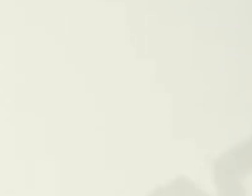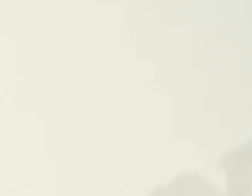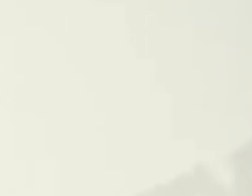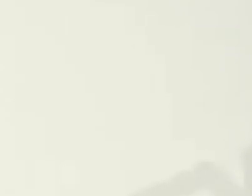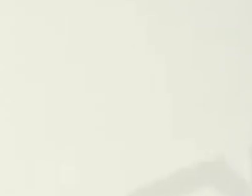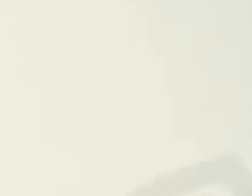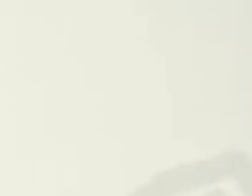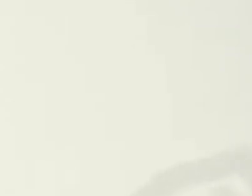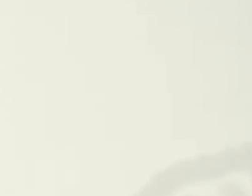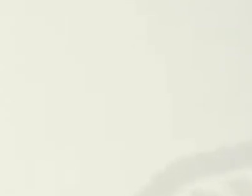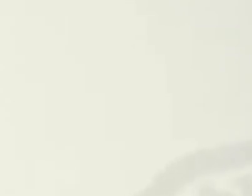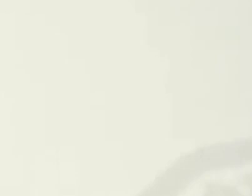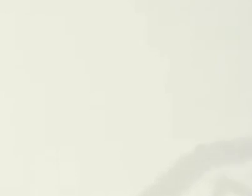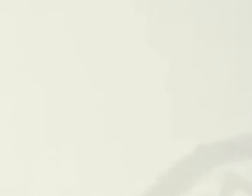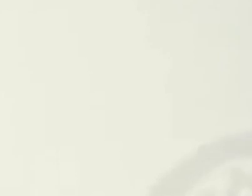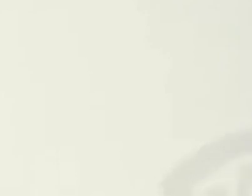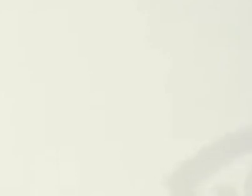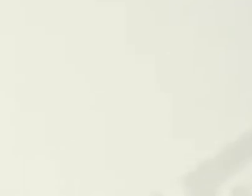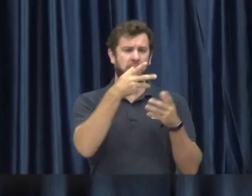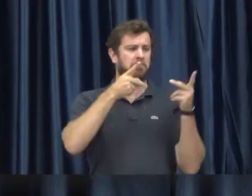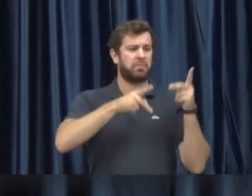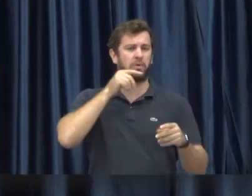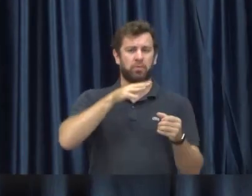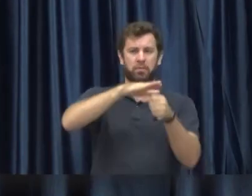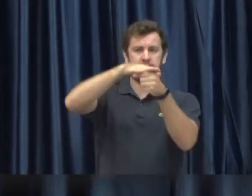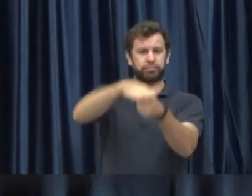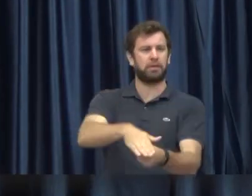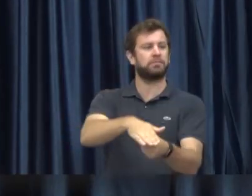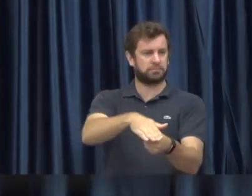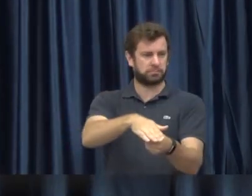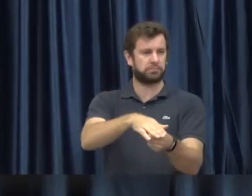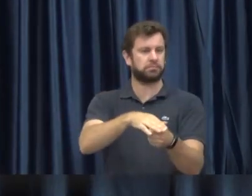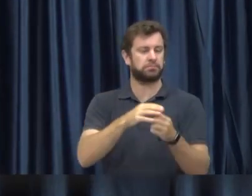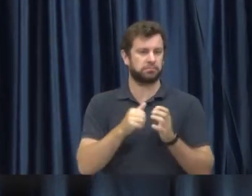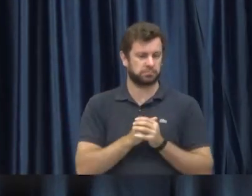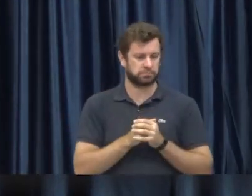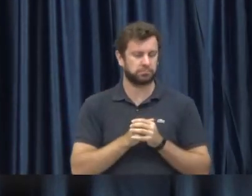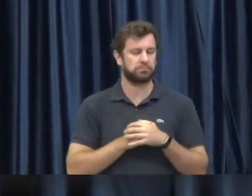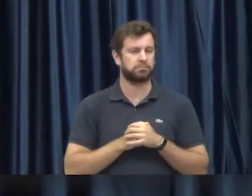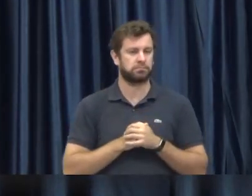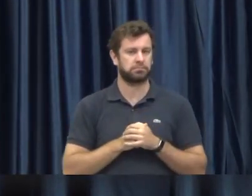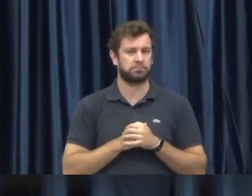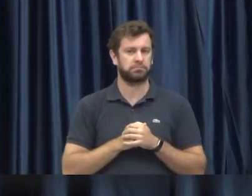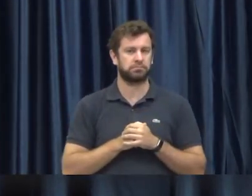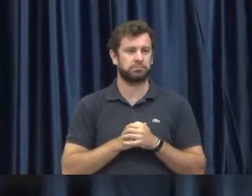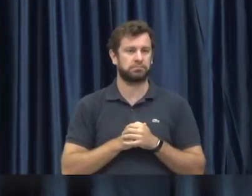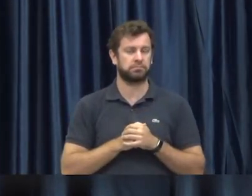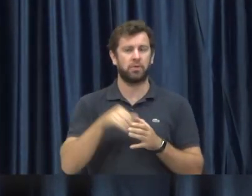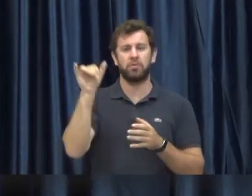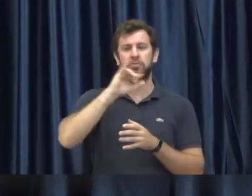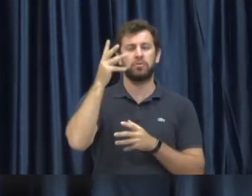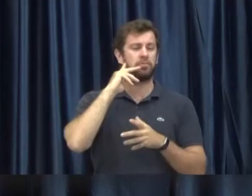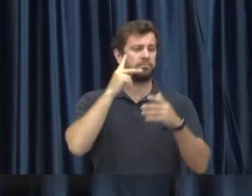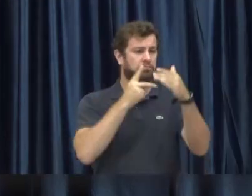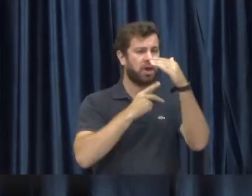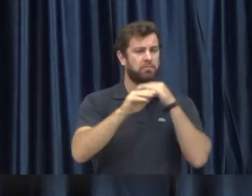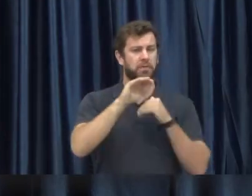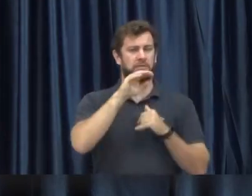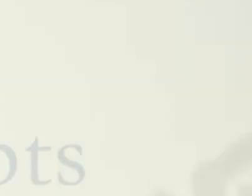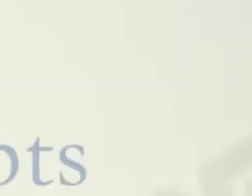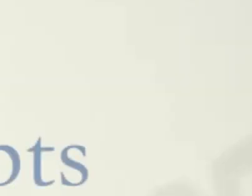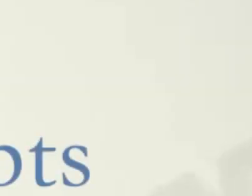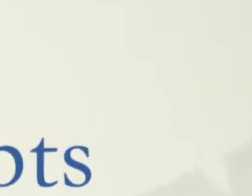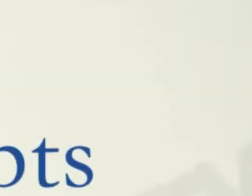that Allah is one and has no partners, and that Muhammad, the son of Abdullah, is his servant and his last